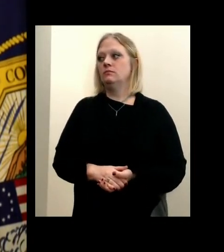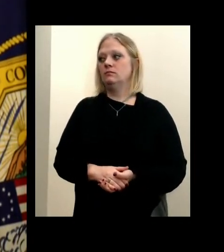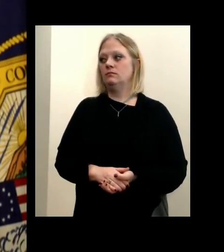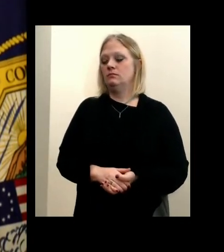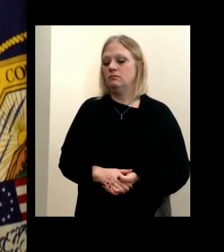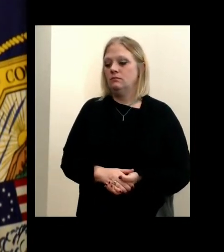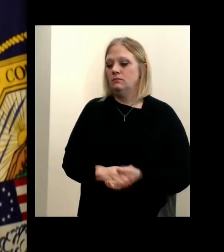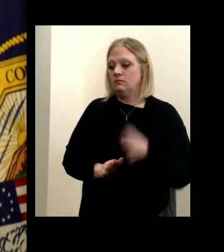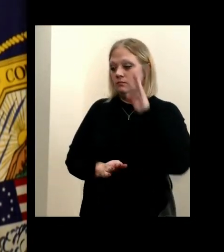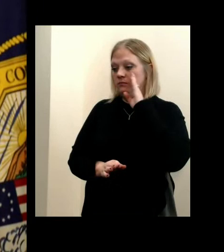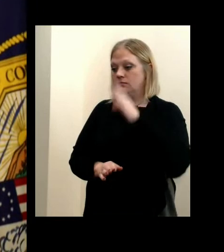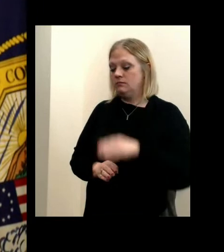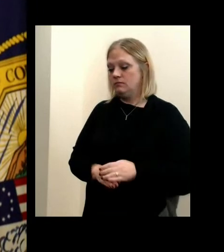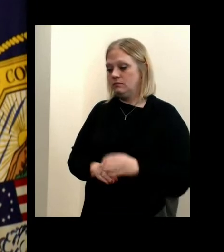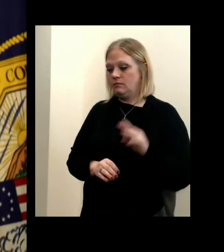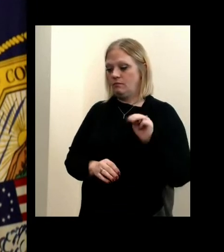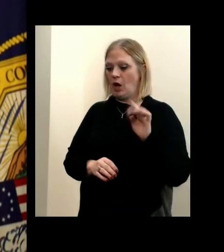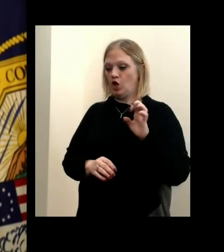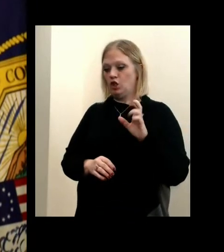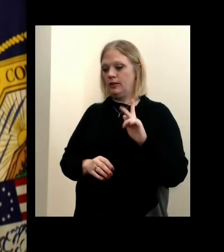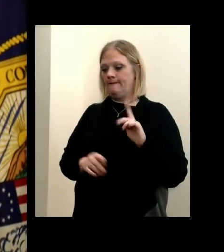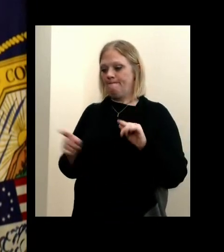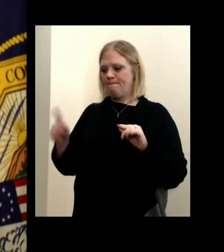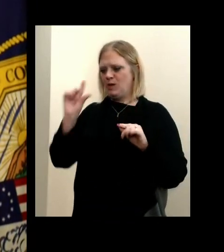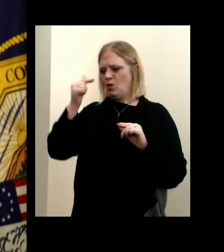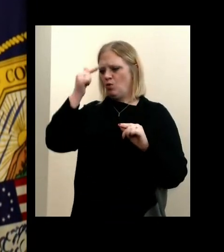Hey, Mark. Lieutenant Governor Kathy